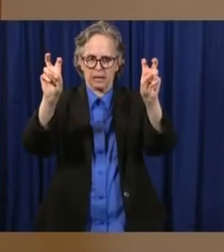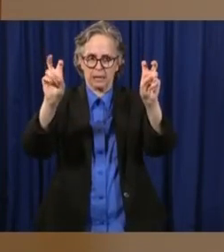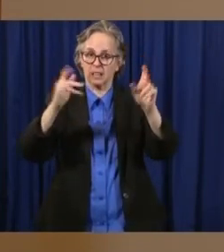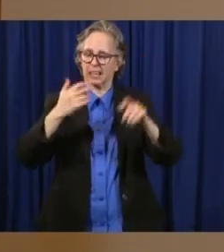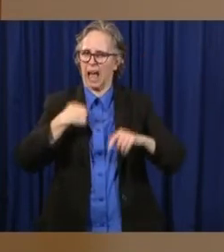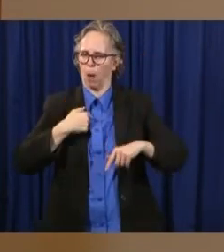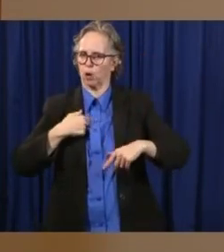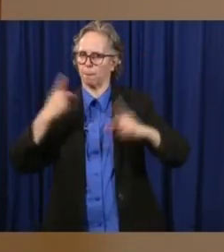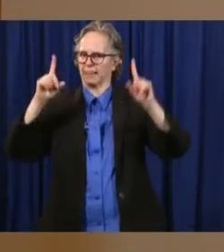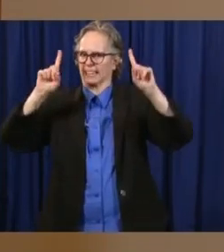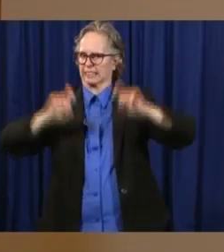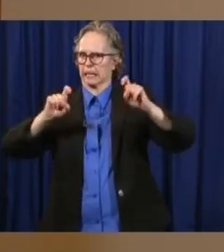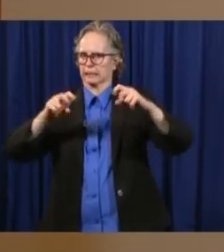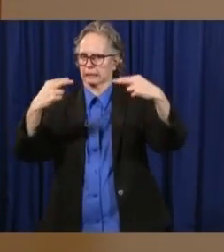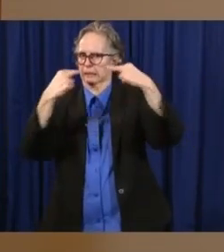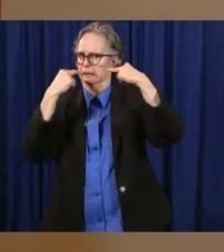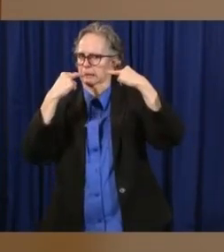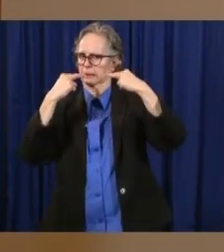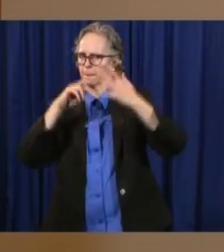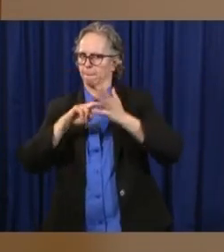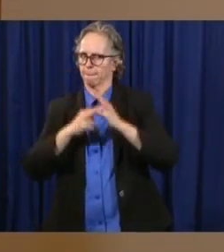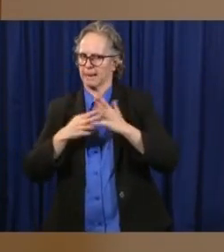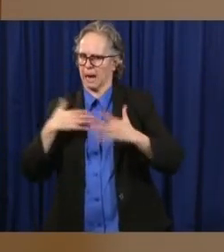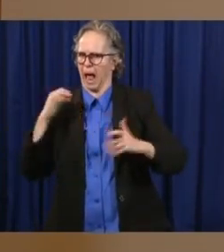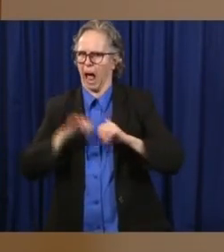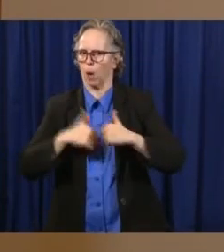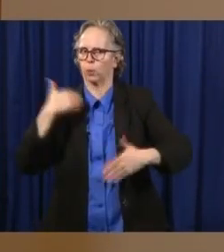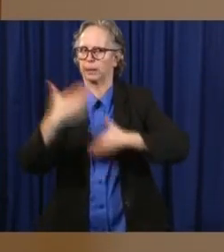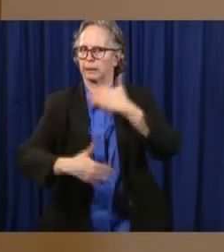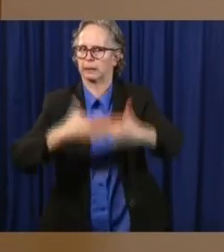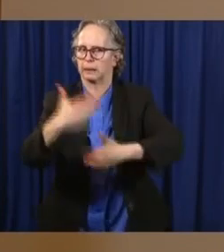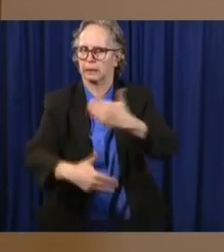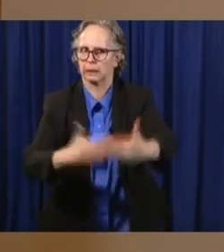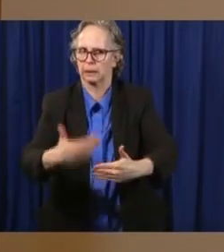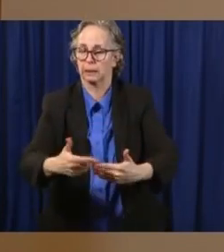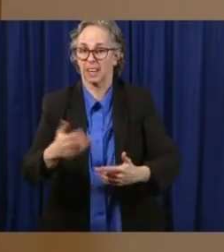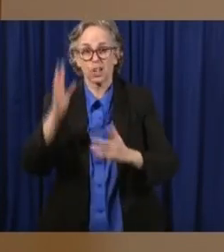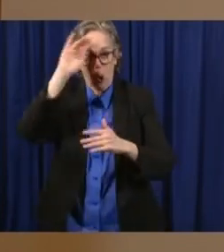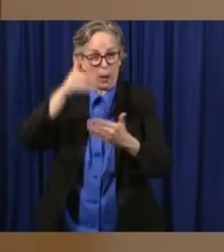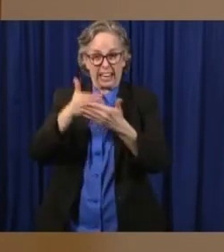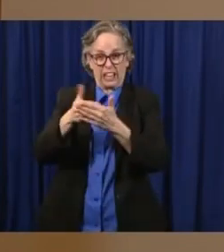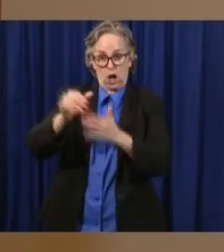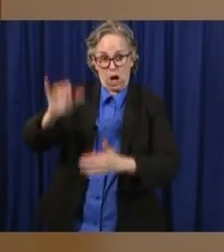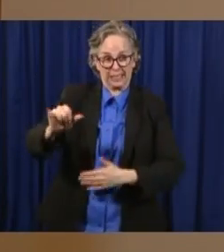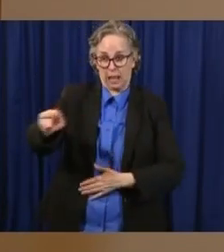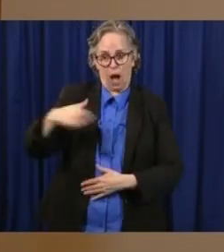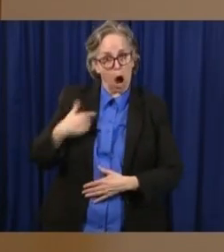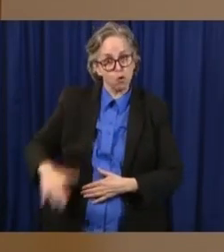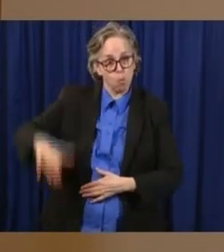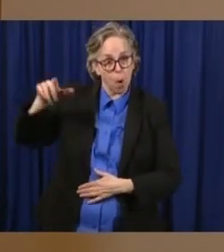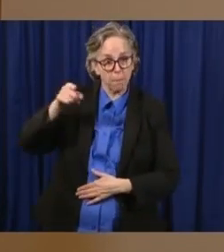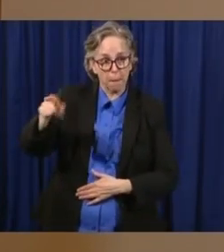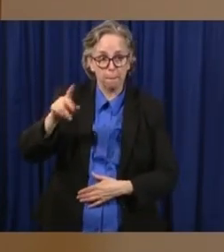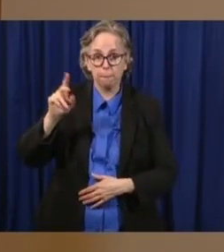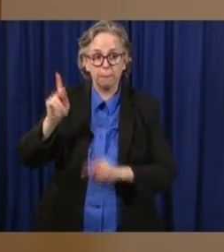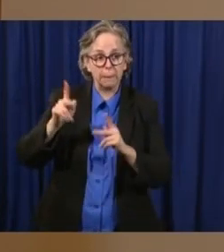before. So in a place like Youngstown, where I grew up, people like me growing up the way I grew up, workers on the front line who can't afford to